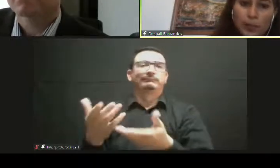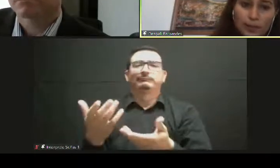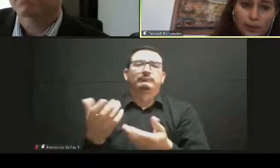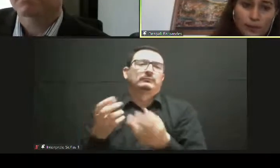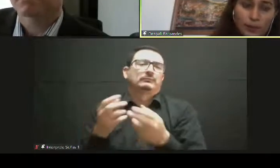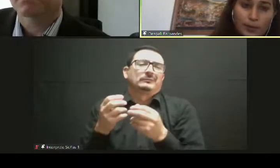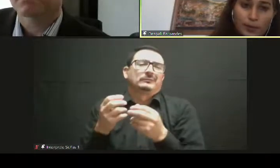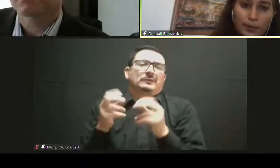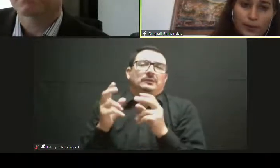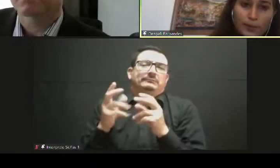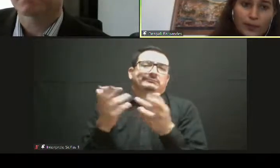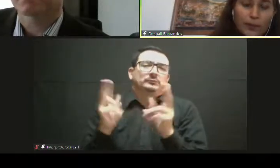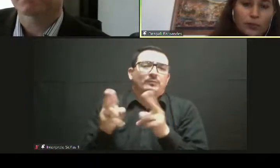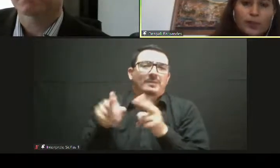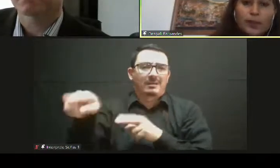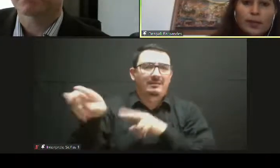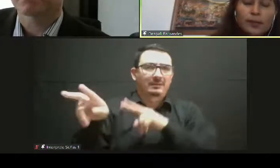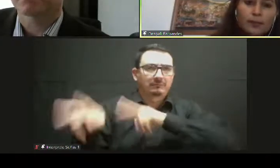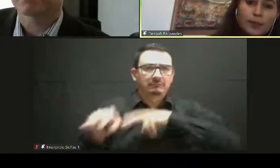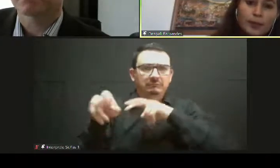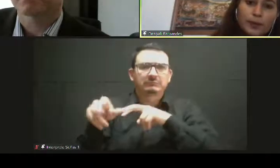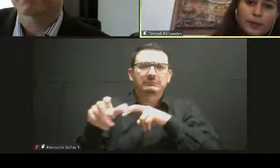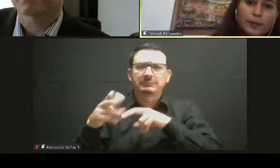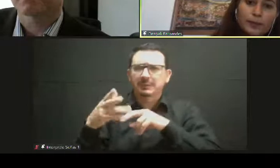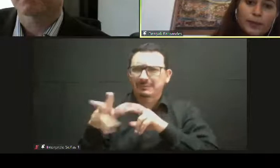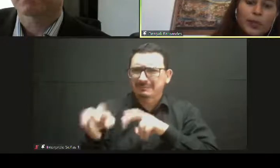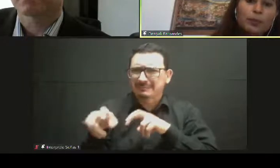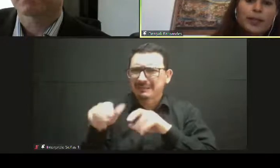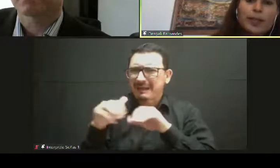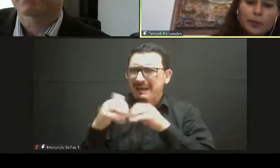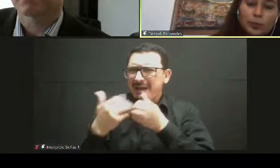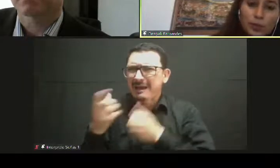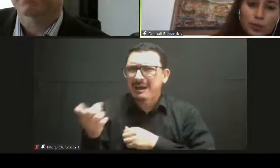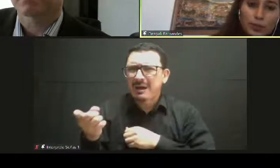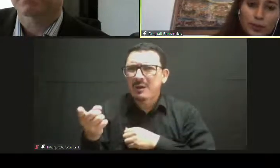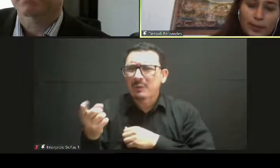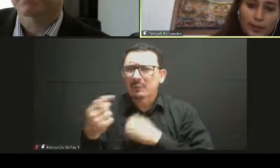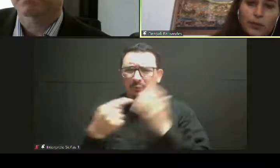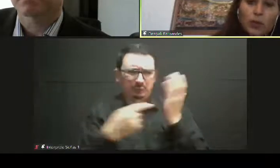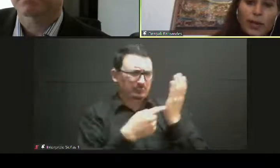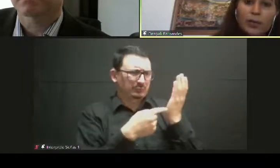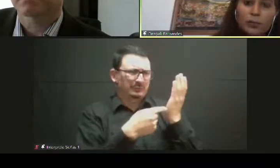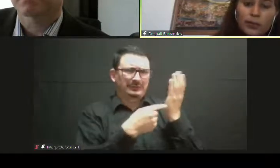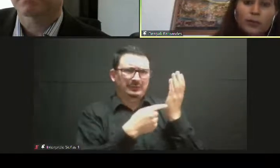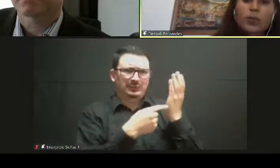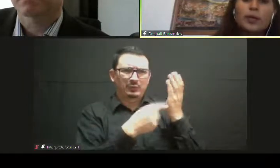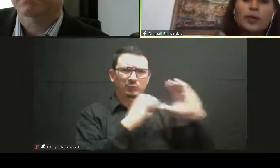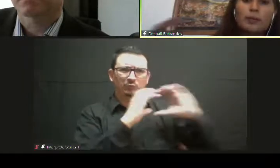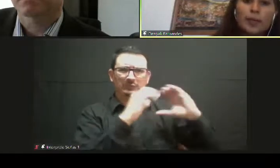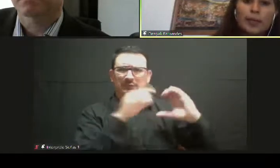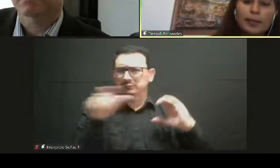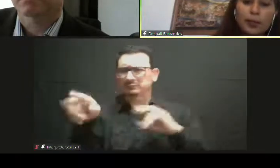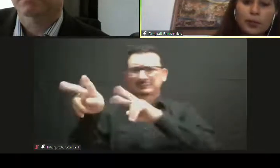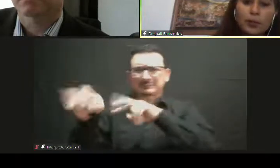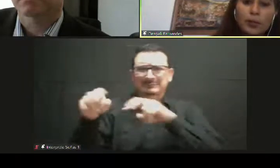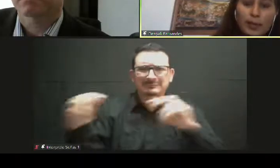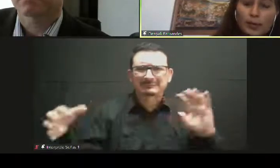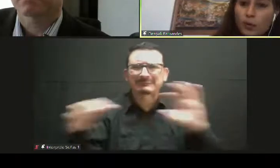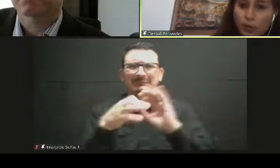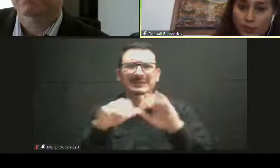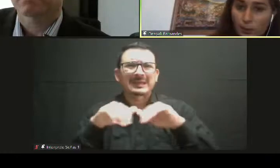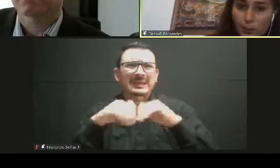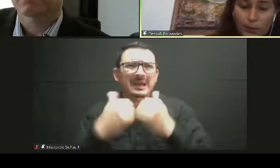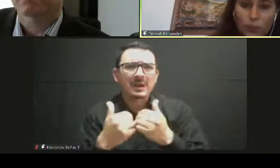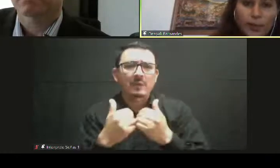commodity pricing, for instance? So this kind of, building up the traditional sectors while also building up your